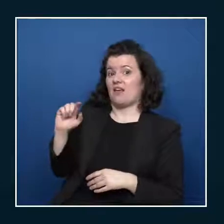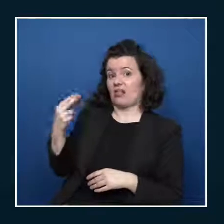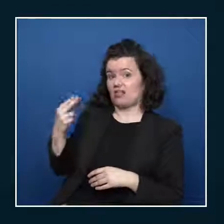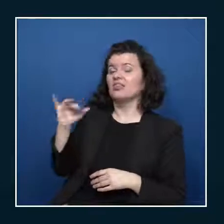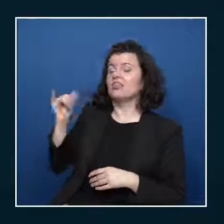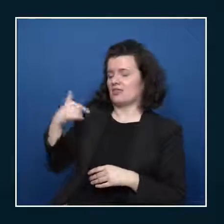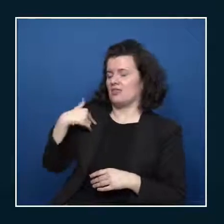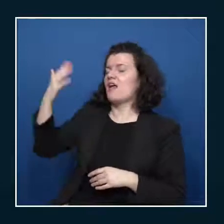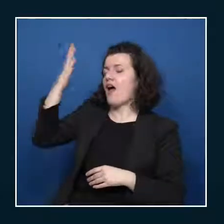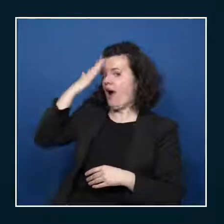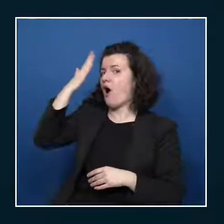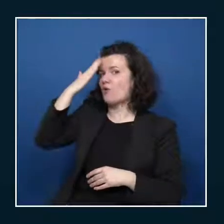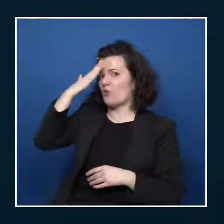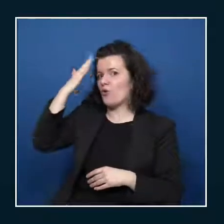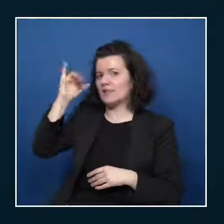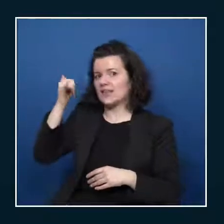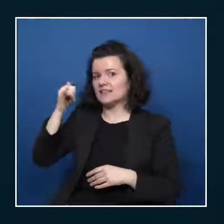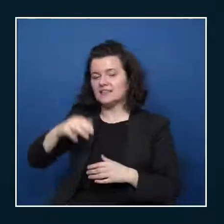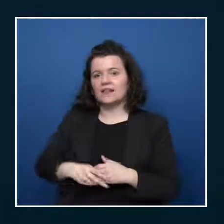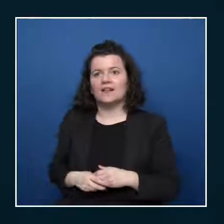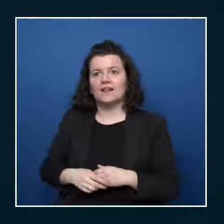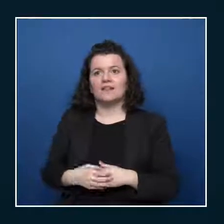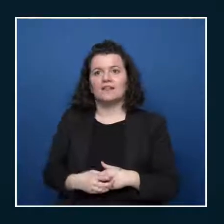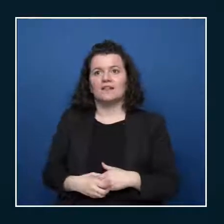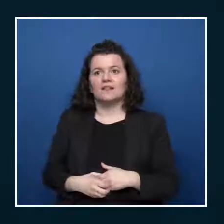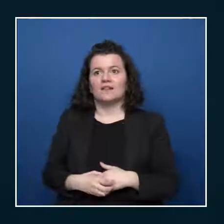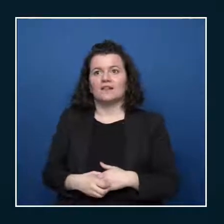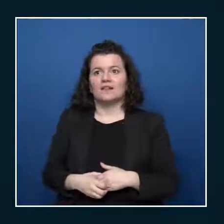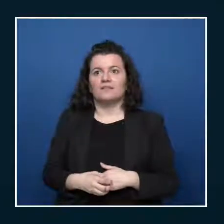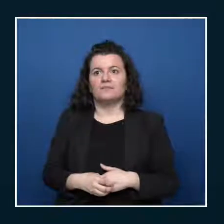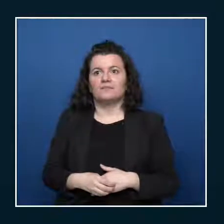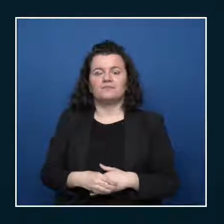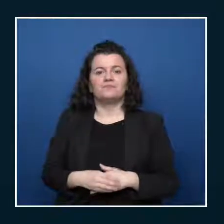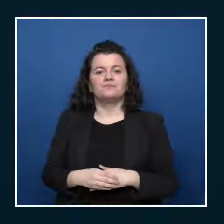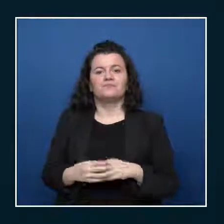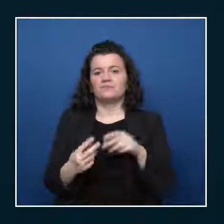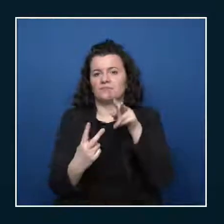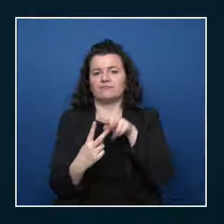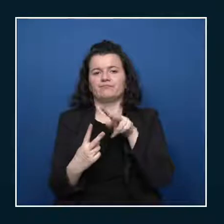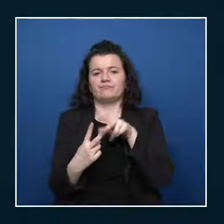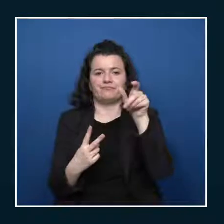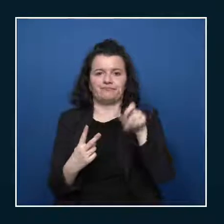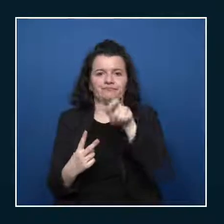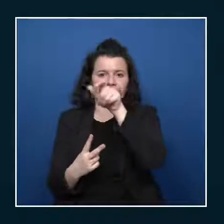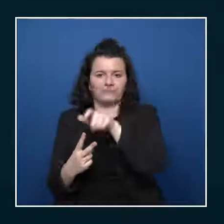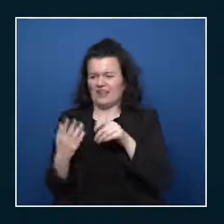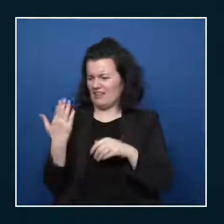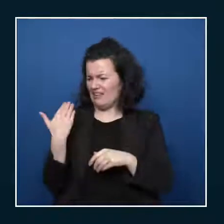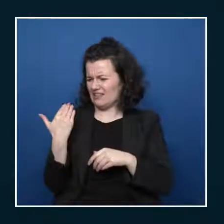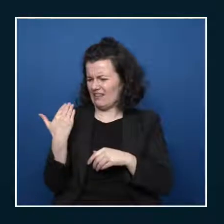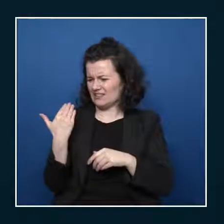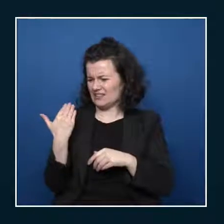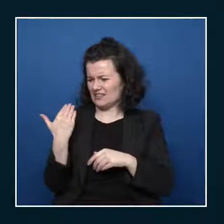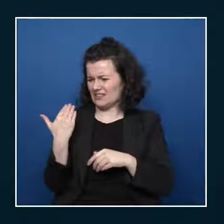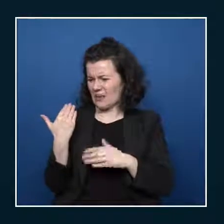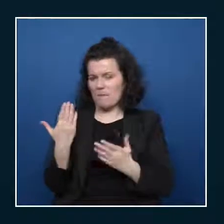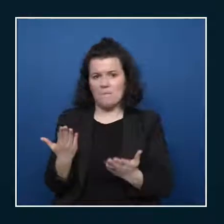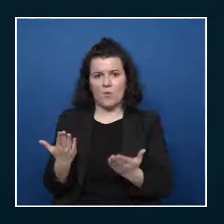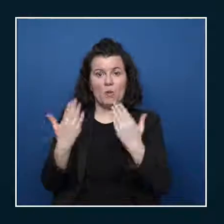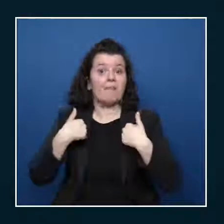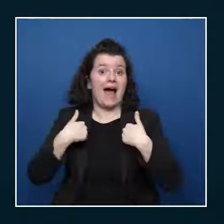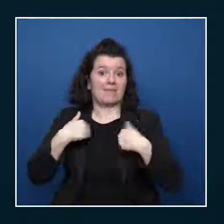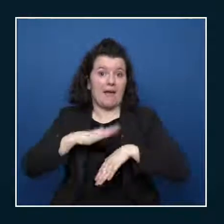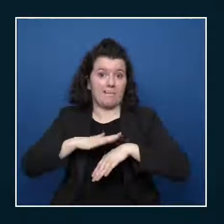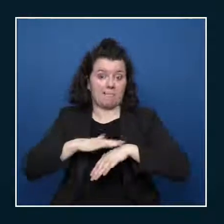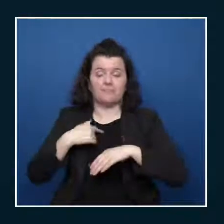because we had Mary Jo Foley and Paul Thurrott on our show. I think it was yesterday morning, my time, and that was one of